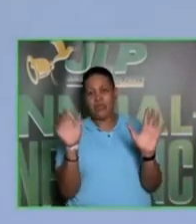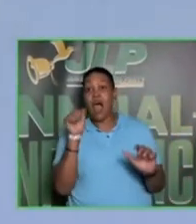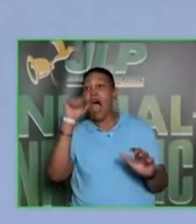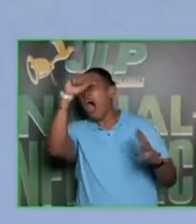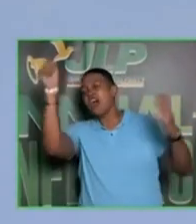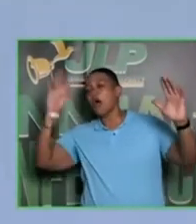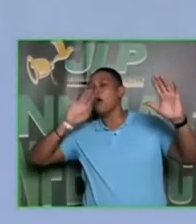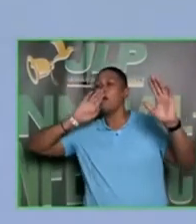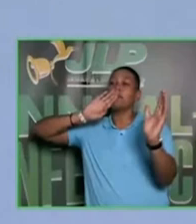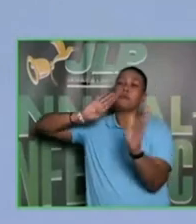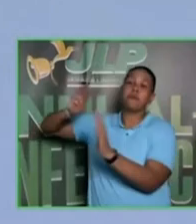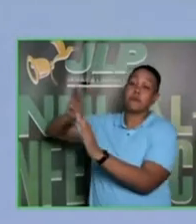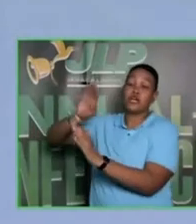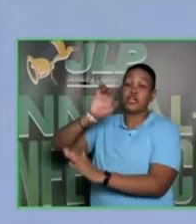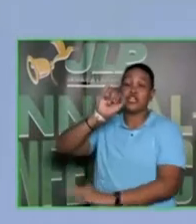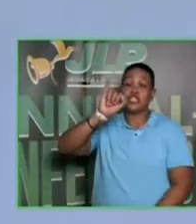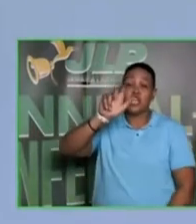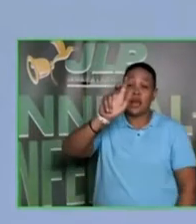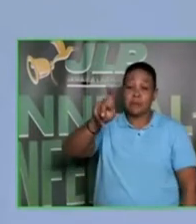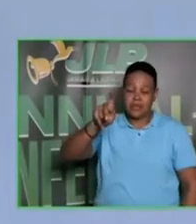The Jamaica Labour Party